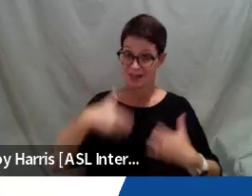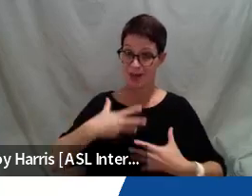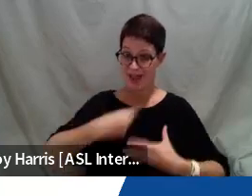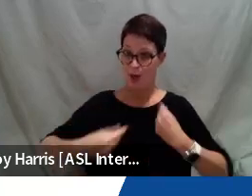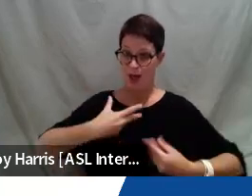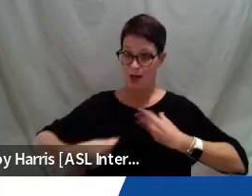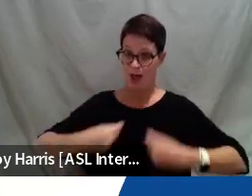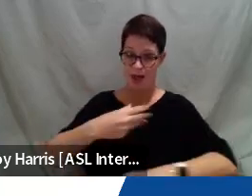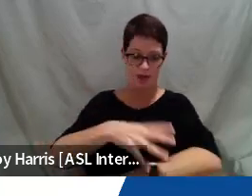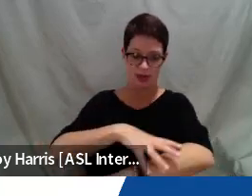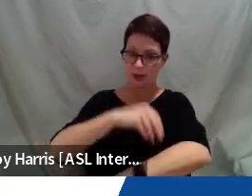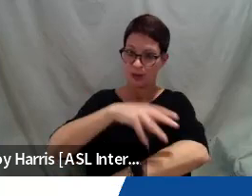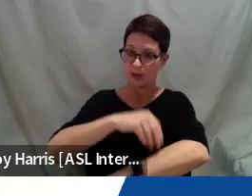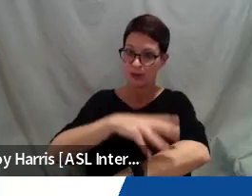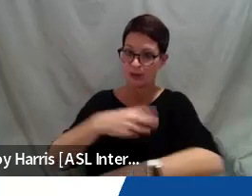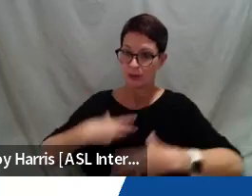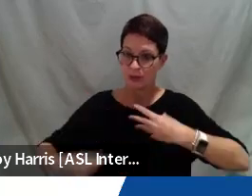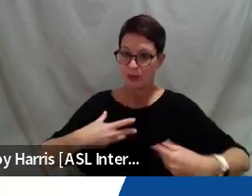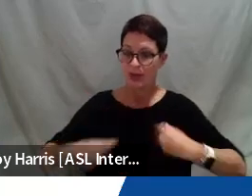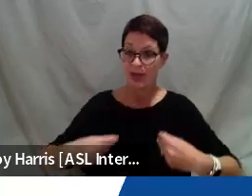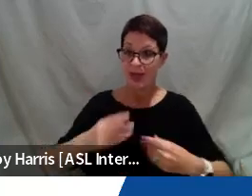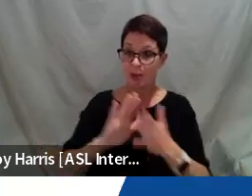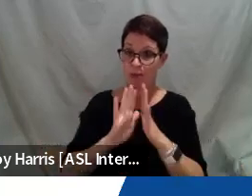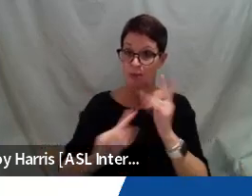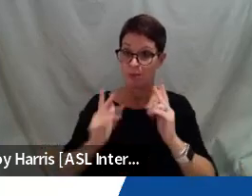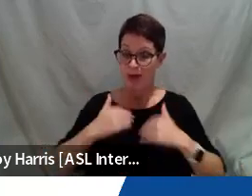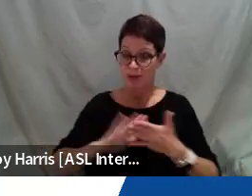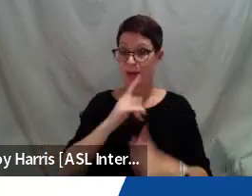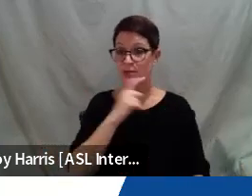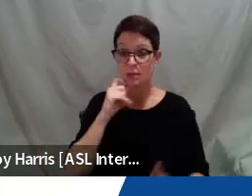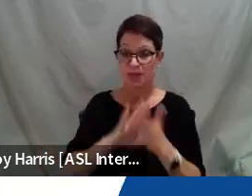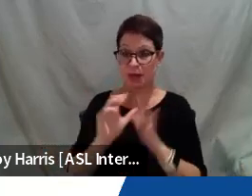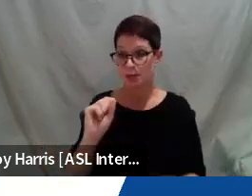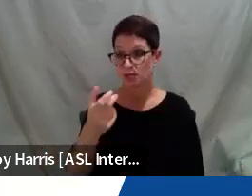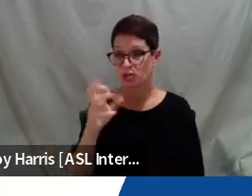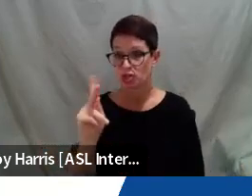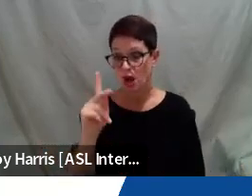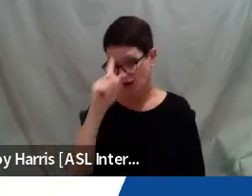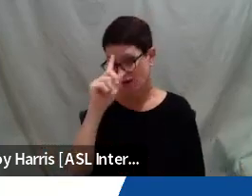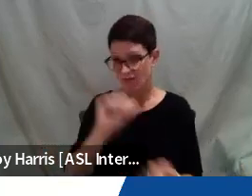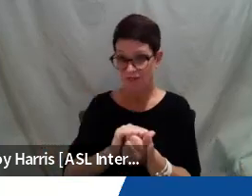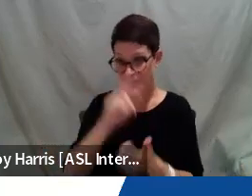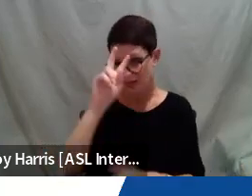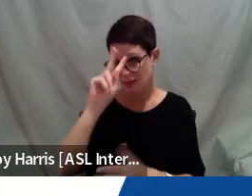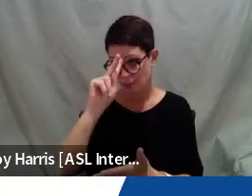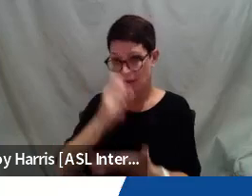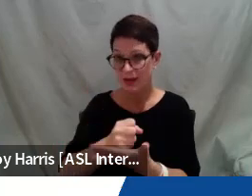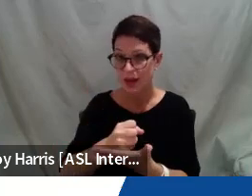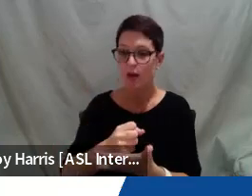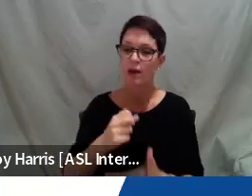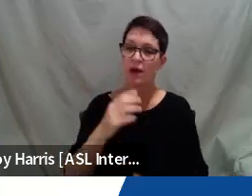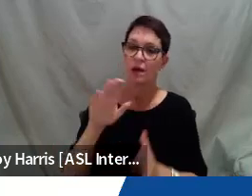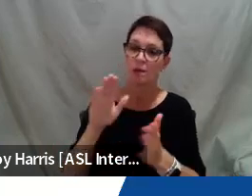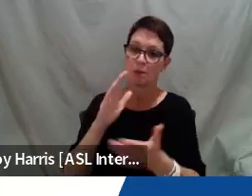cases, someone can even go into shock. It might be characterized by fainting, low blood